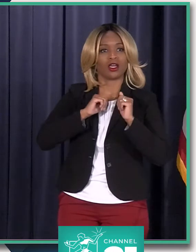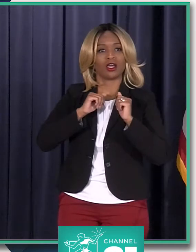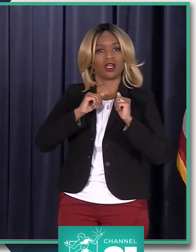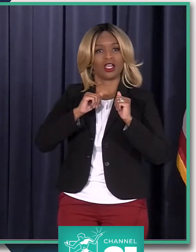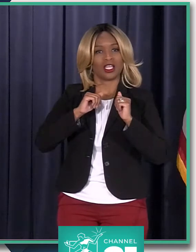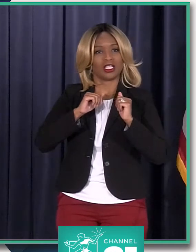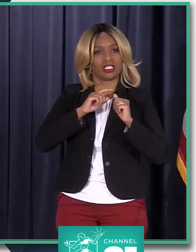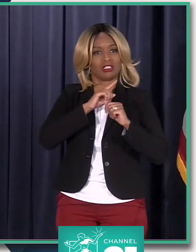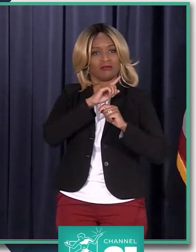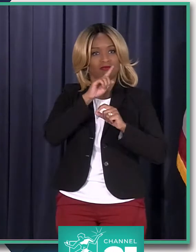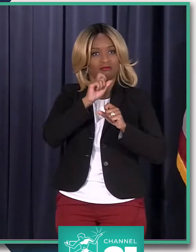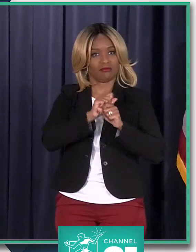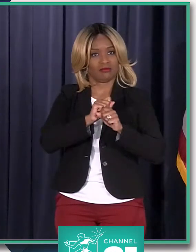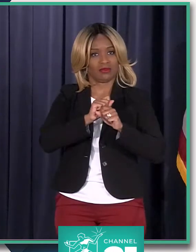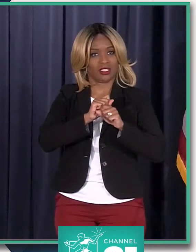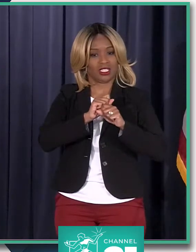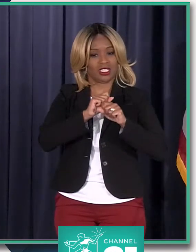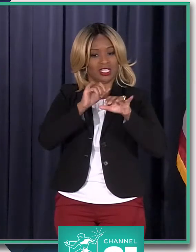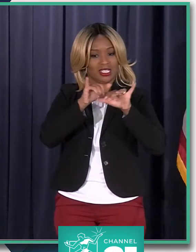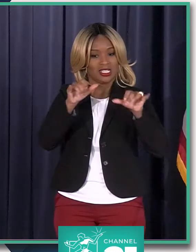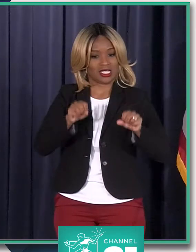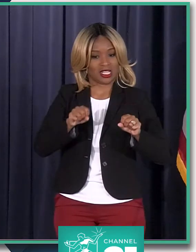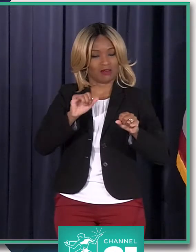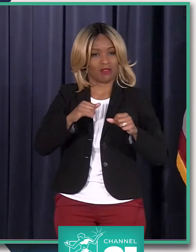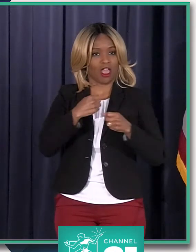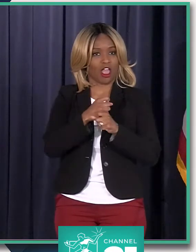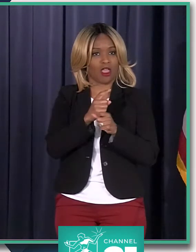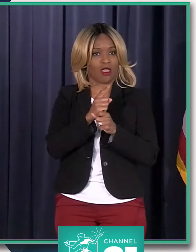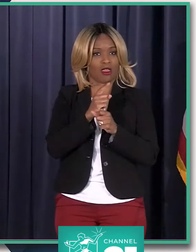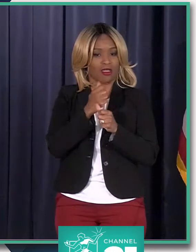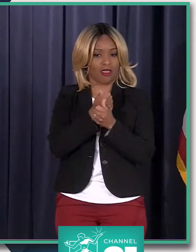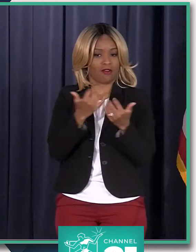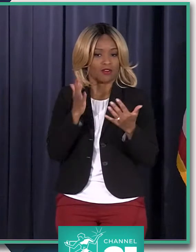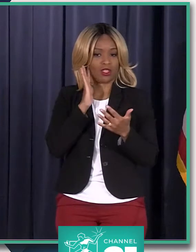operating system that everything is going to blend into.